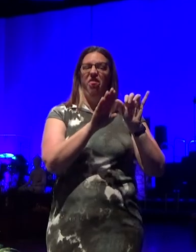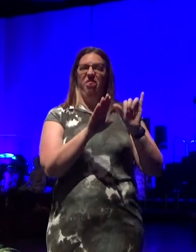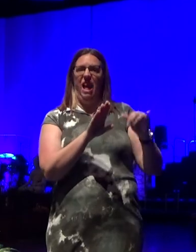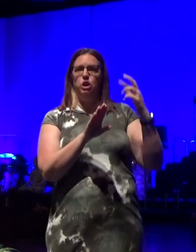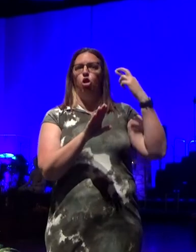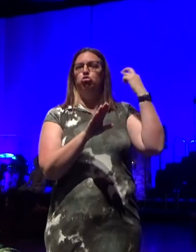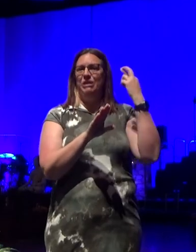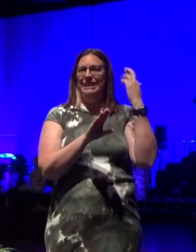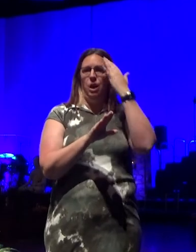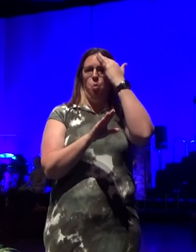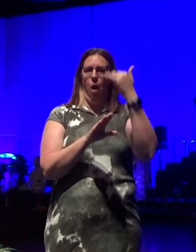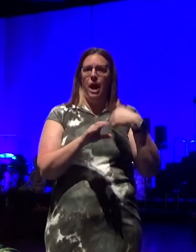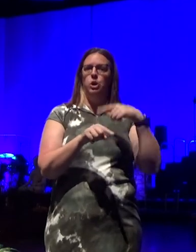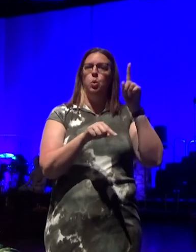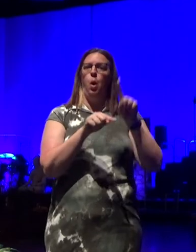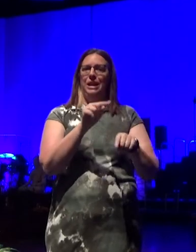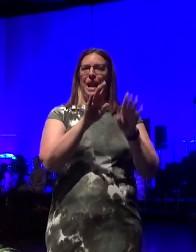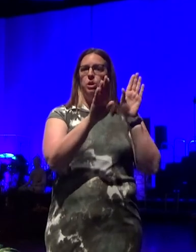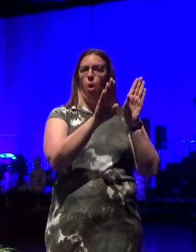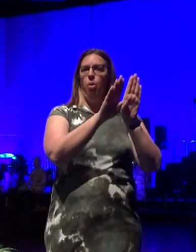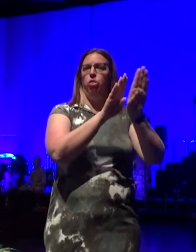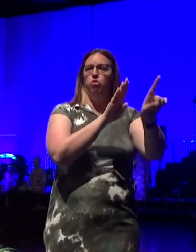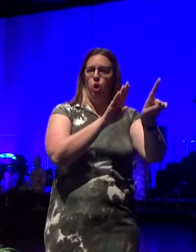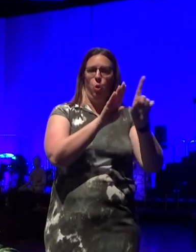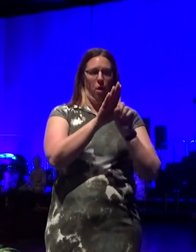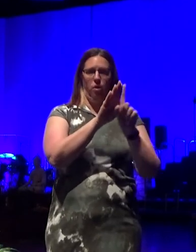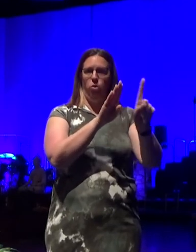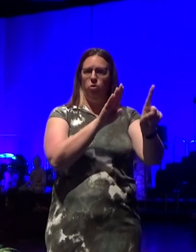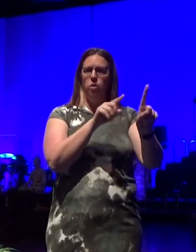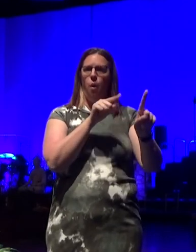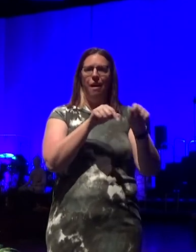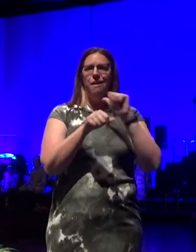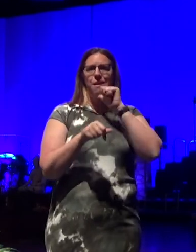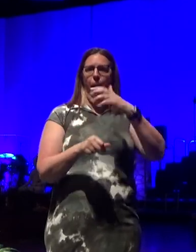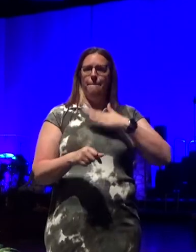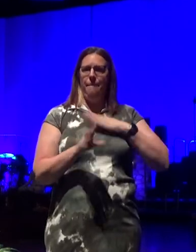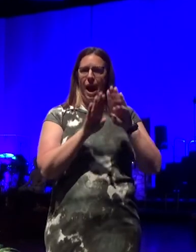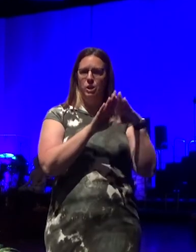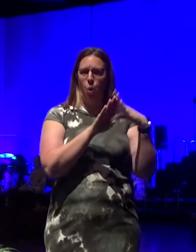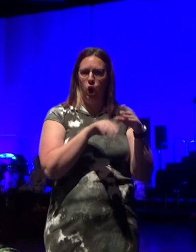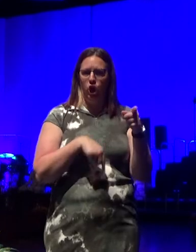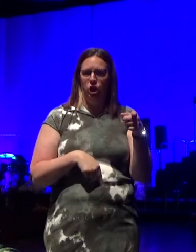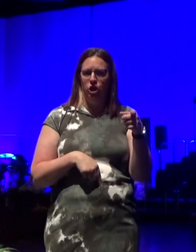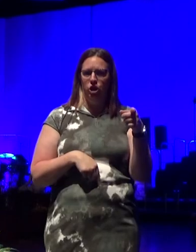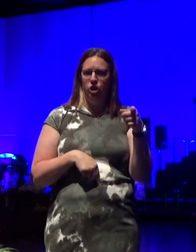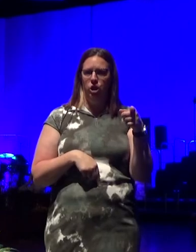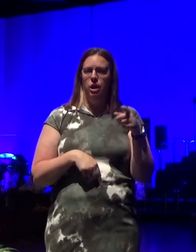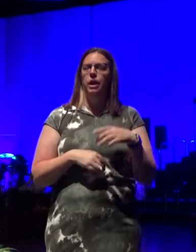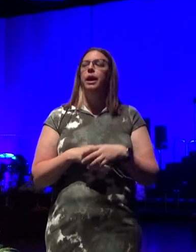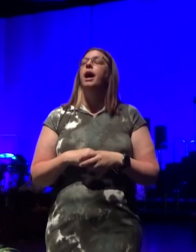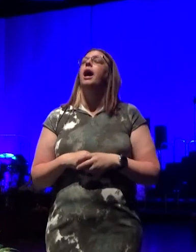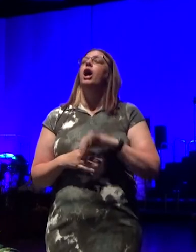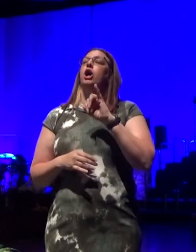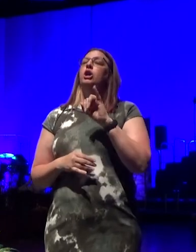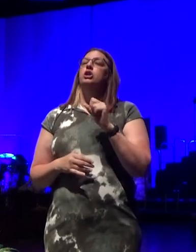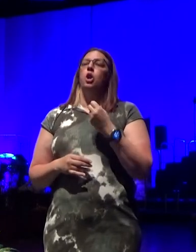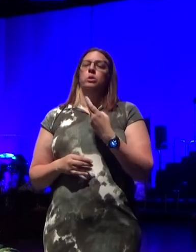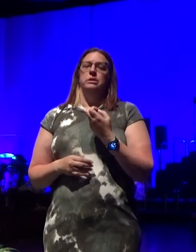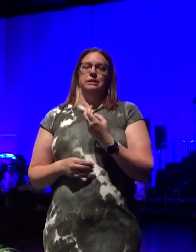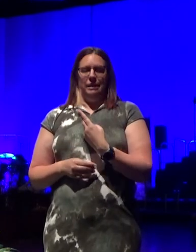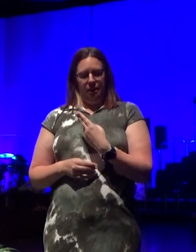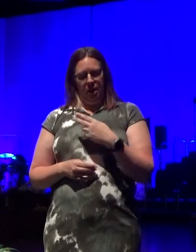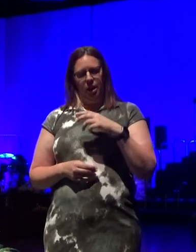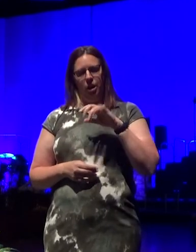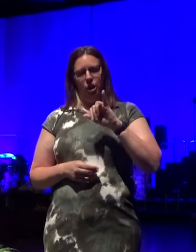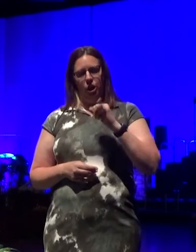it's not your door. Again, to quote Joseph Campbell, who says, "Where there is a way or path, it is